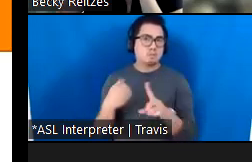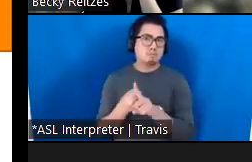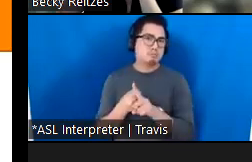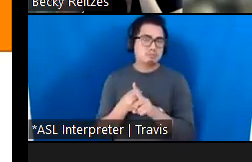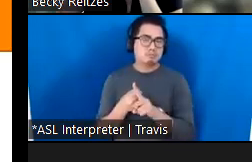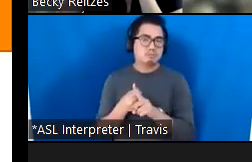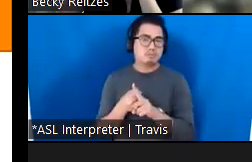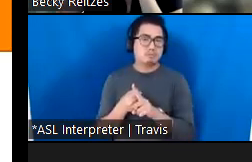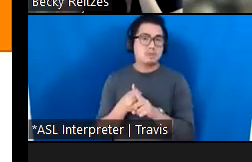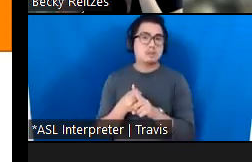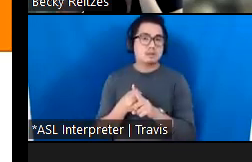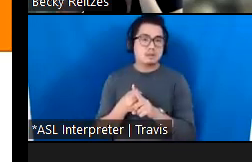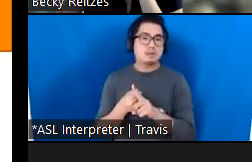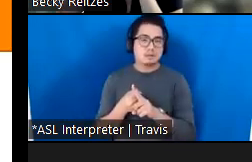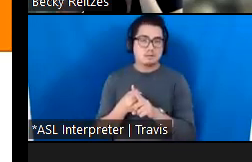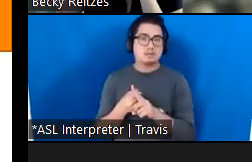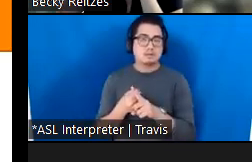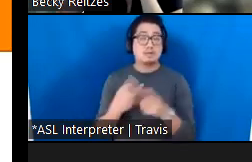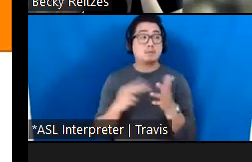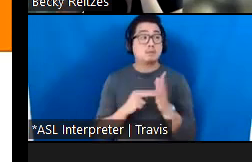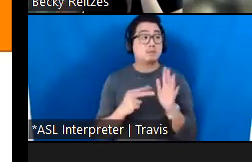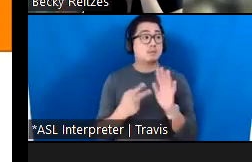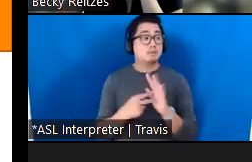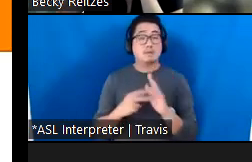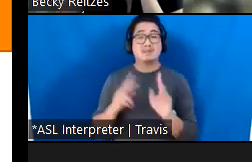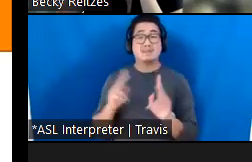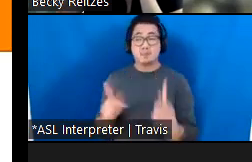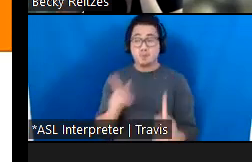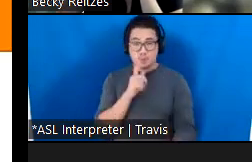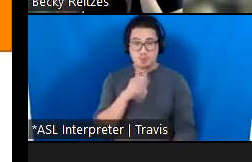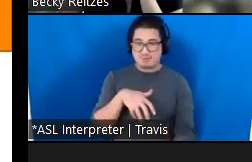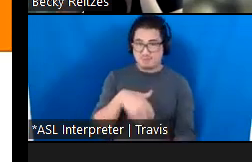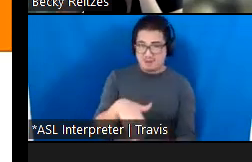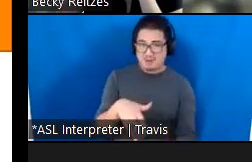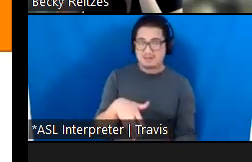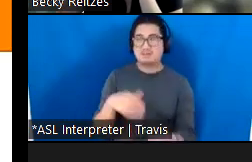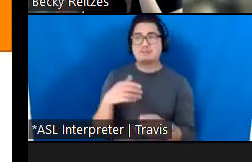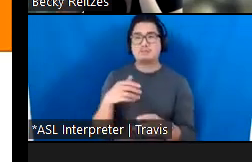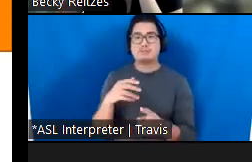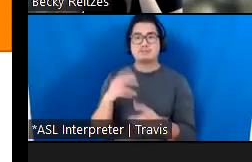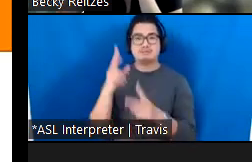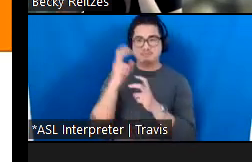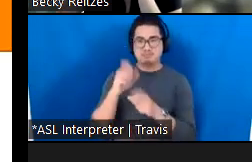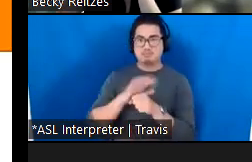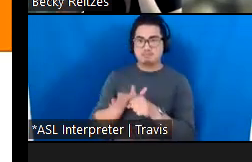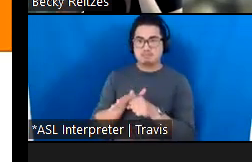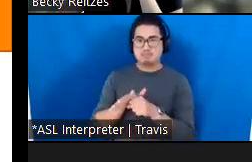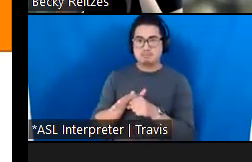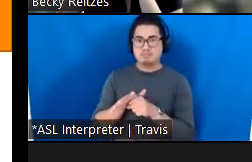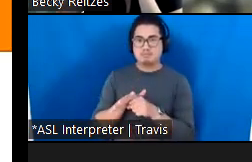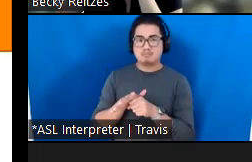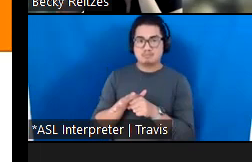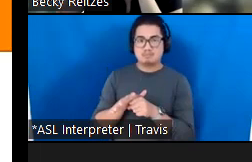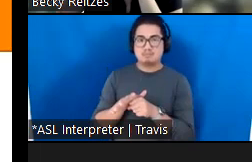are folks who are pregnant who get COVID, and I'm not into fear factors at all or